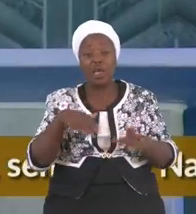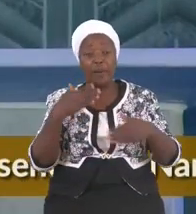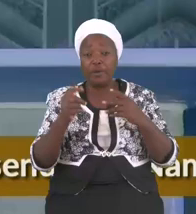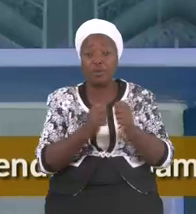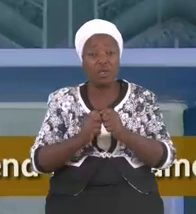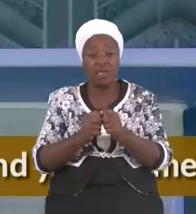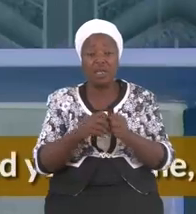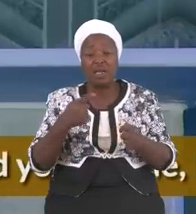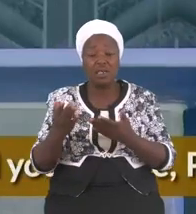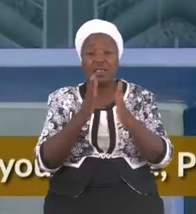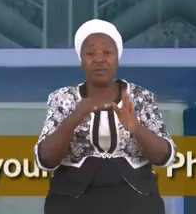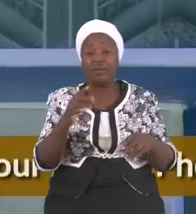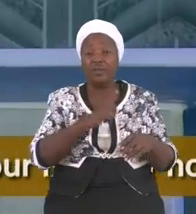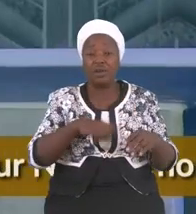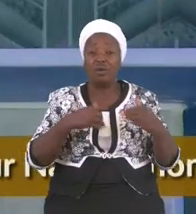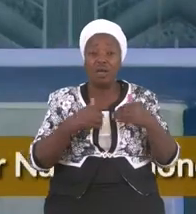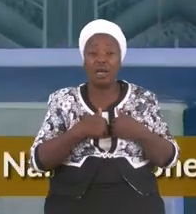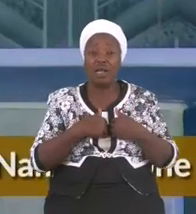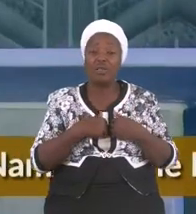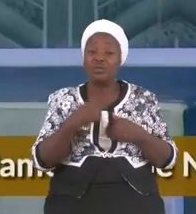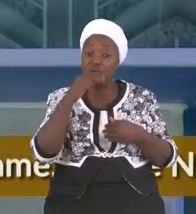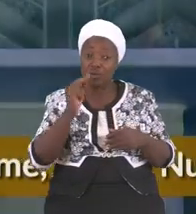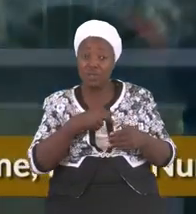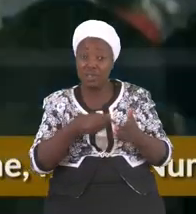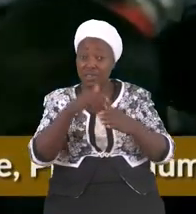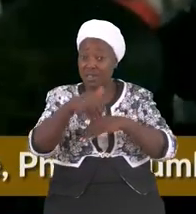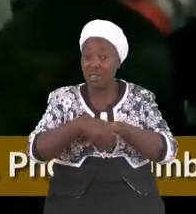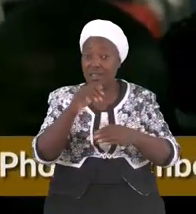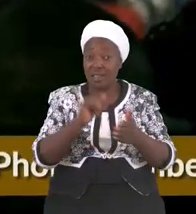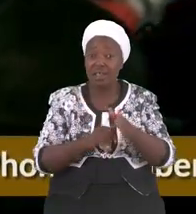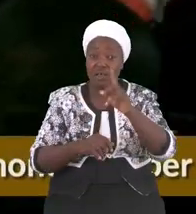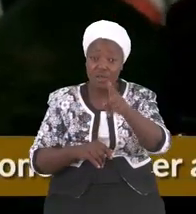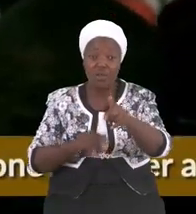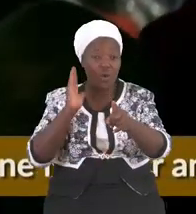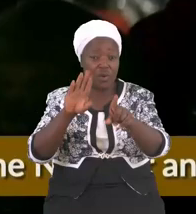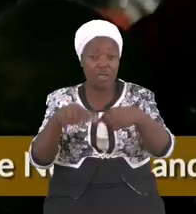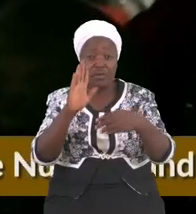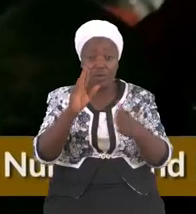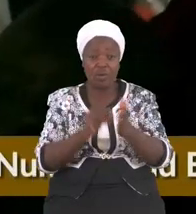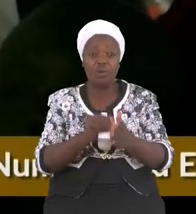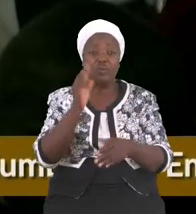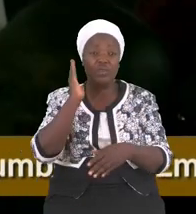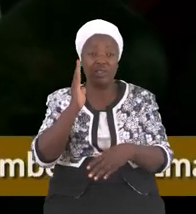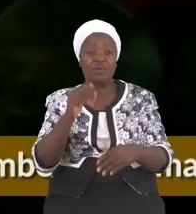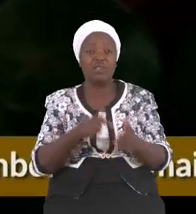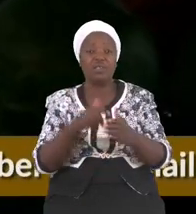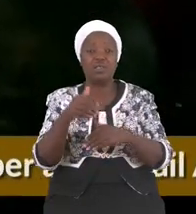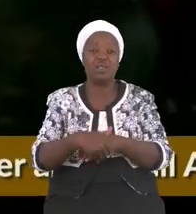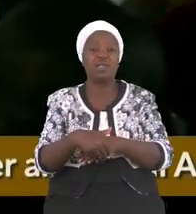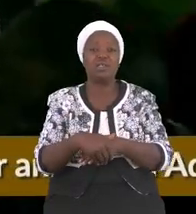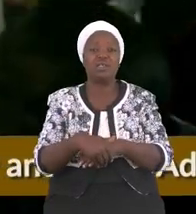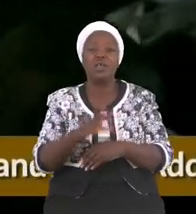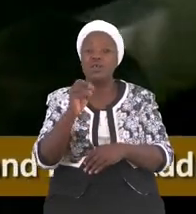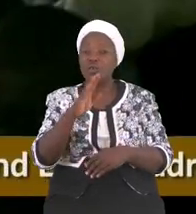your testimony tonight. So be expectant. Why not pour your heart unto God at this time? As we